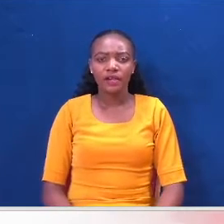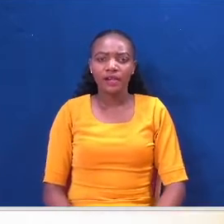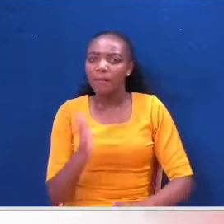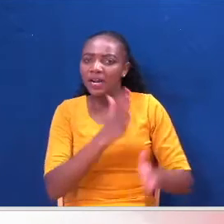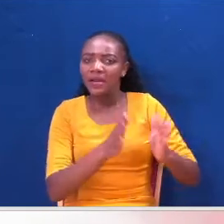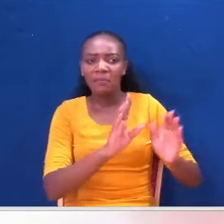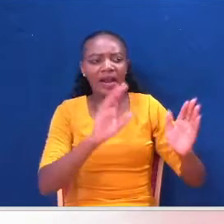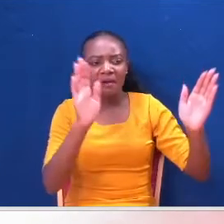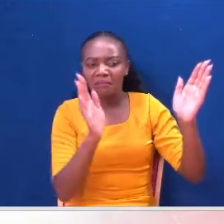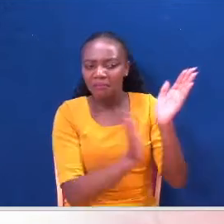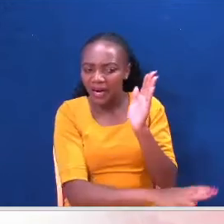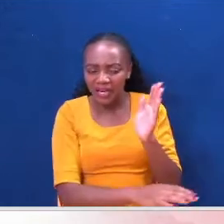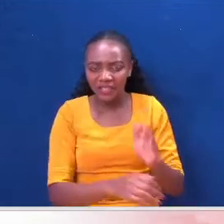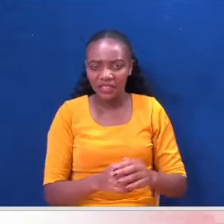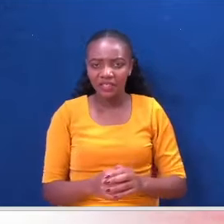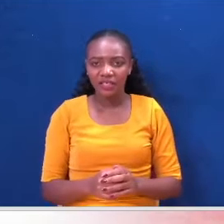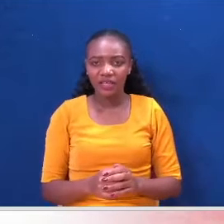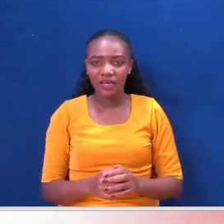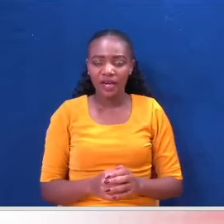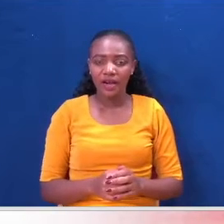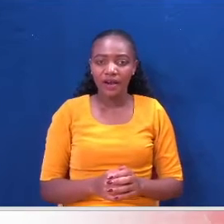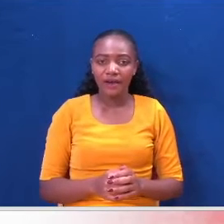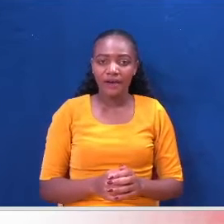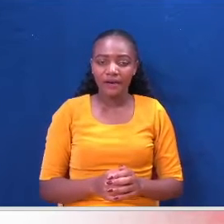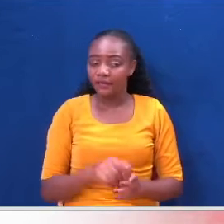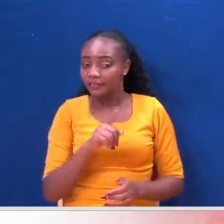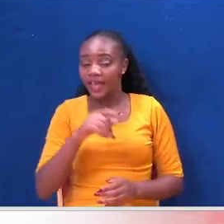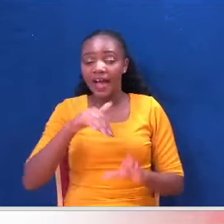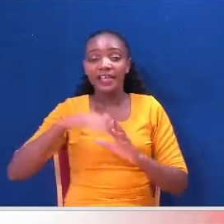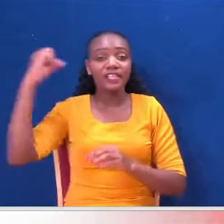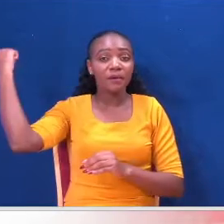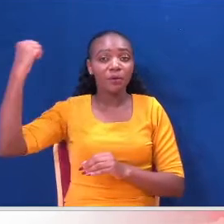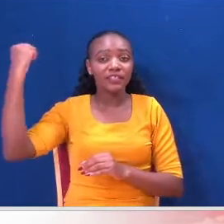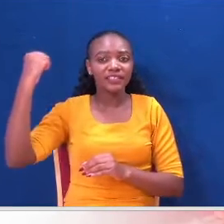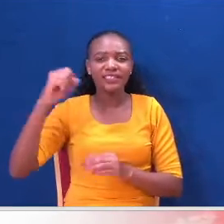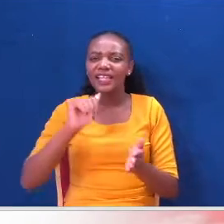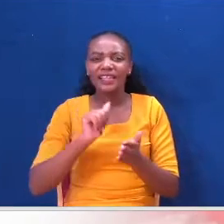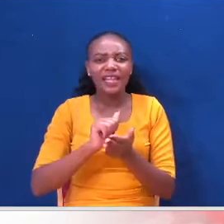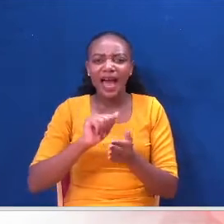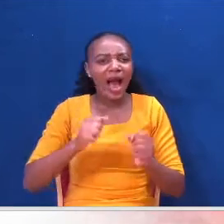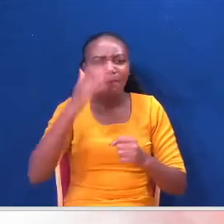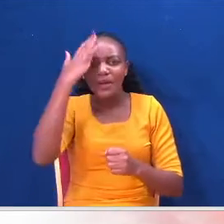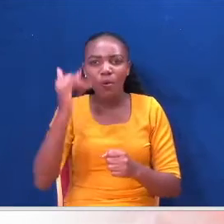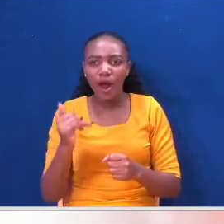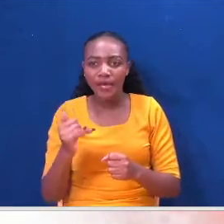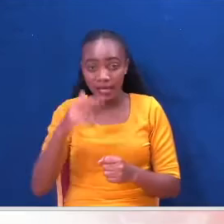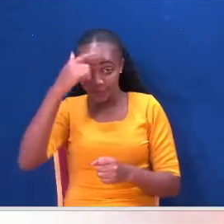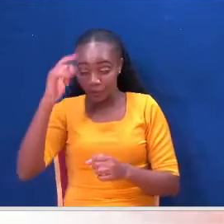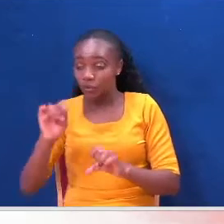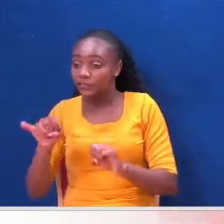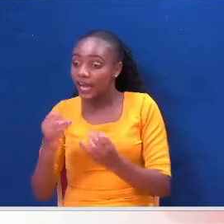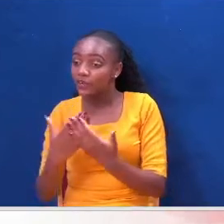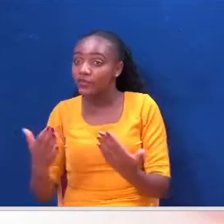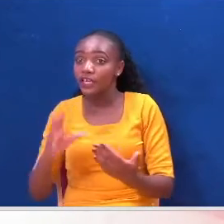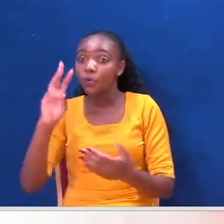disorganization in the political arena, it is because a new thing is happening